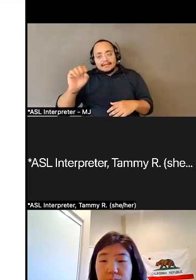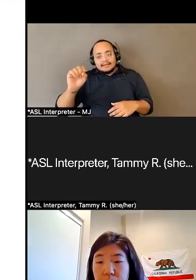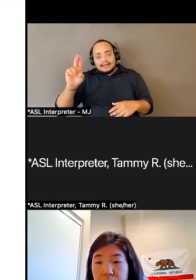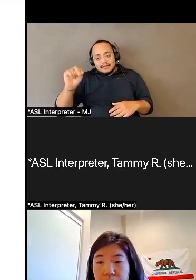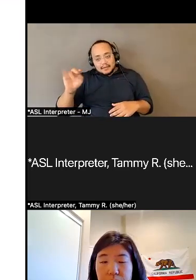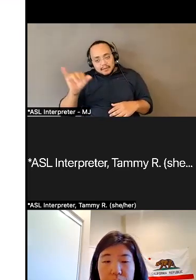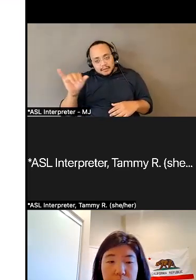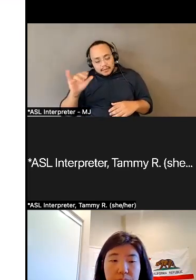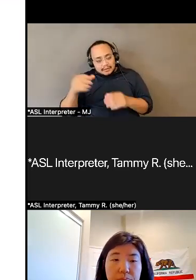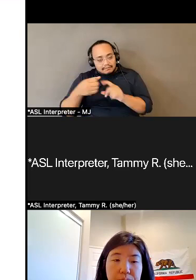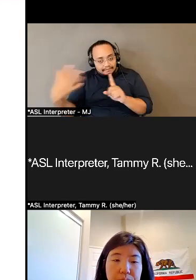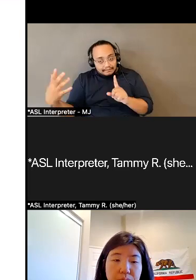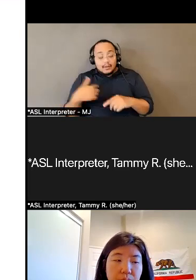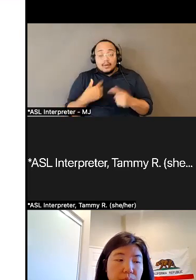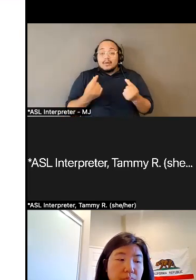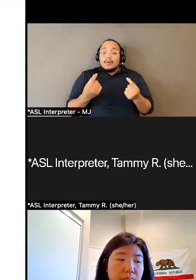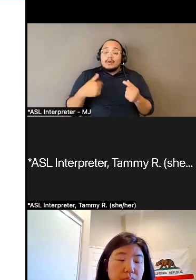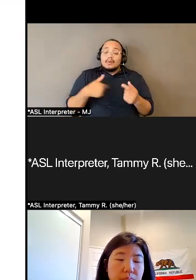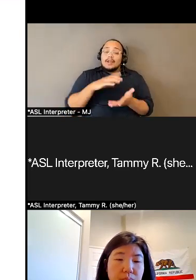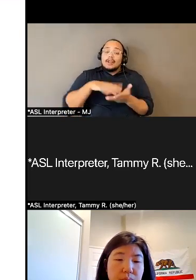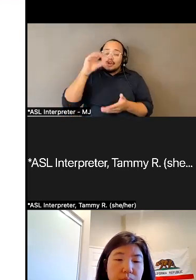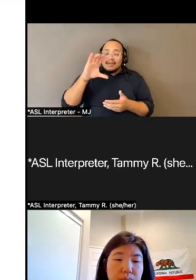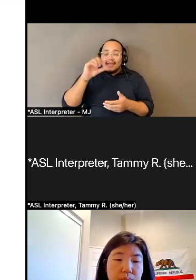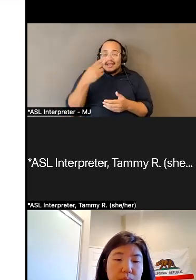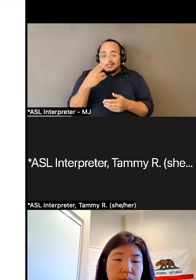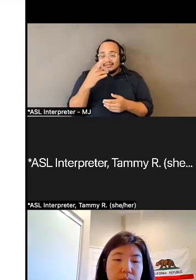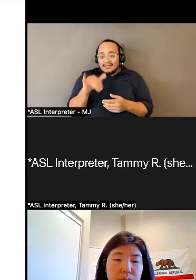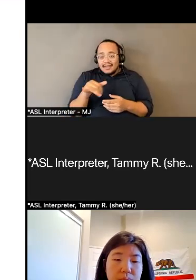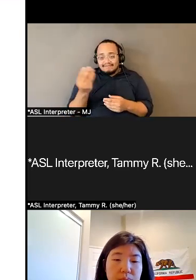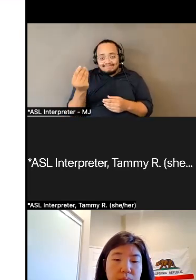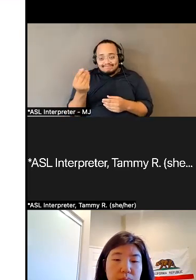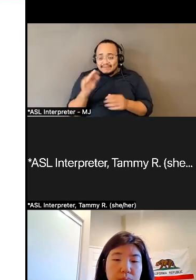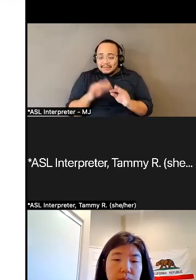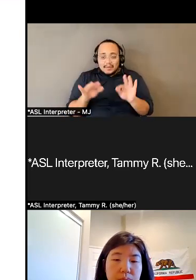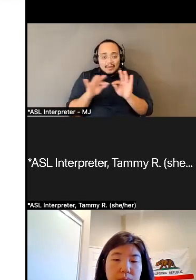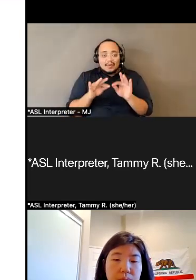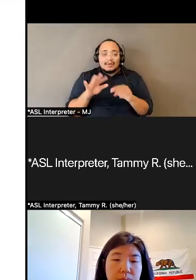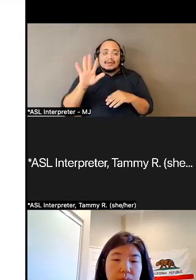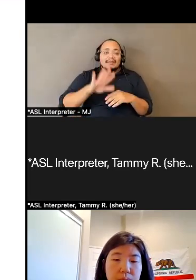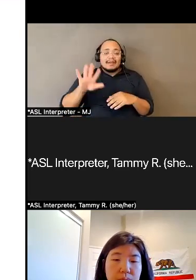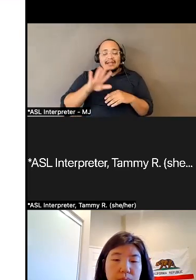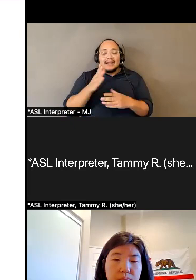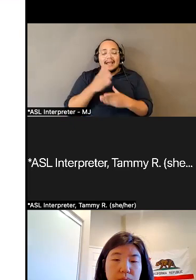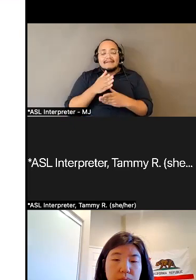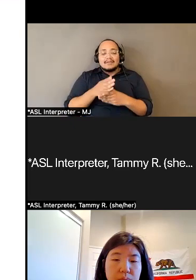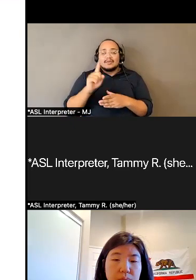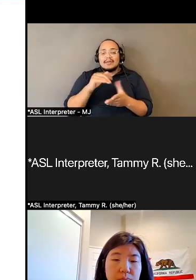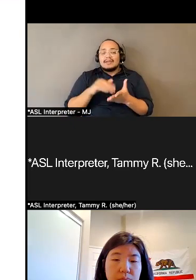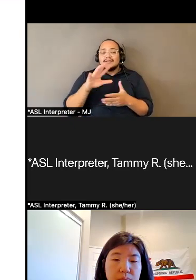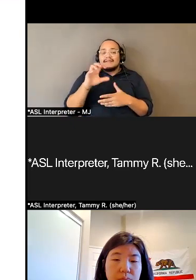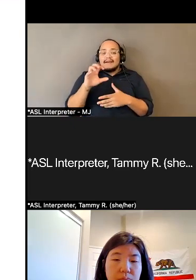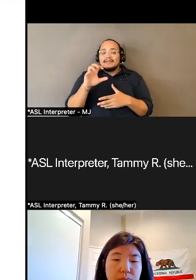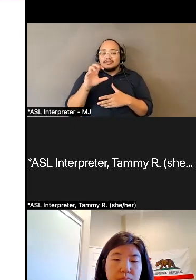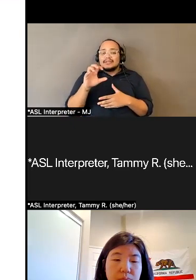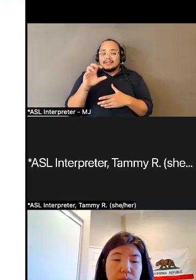what we learned from folks is that cash is really the #1 thing they need, and that survivors need on average just $1,500 to